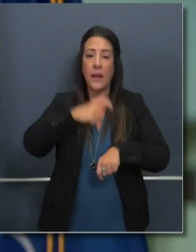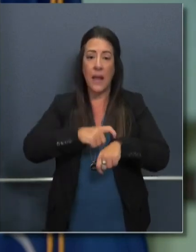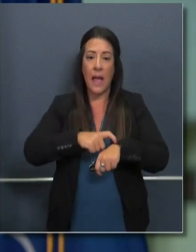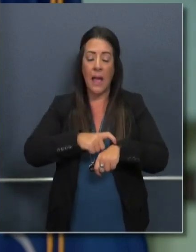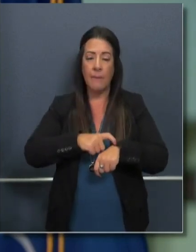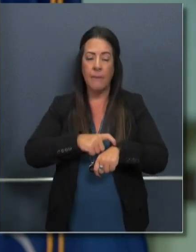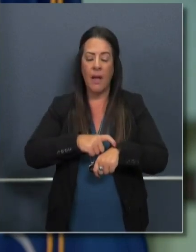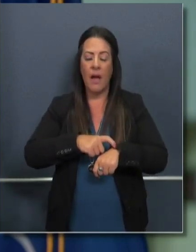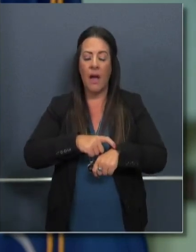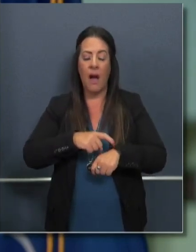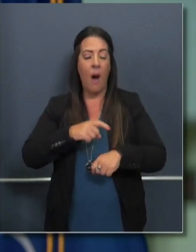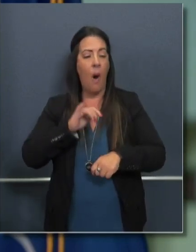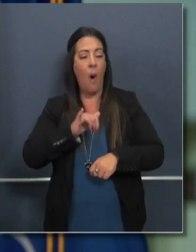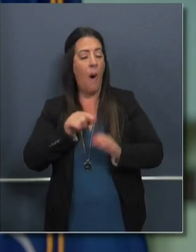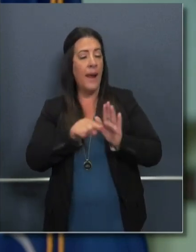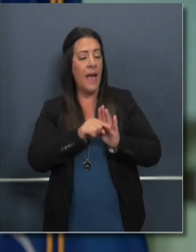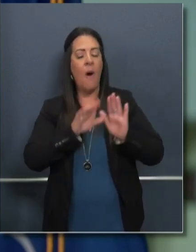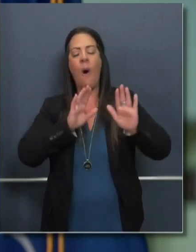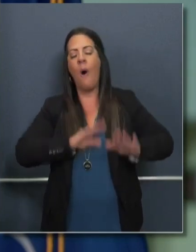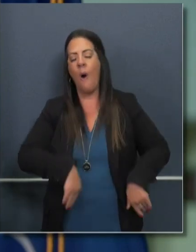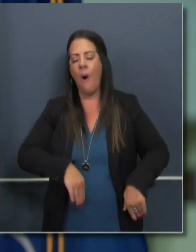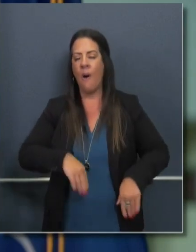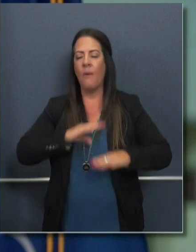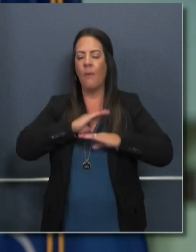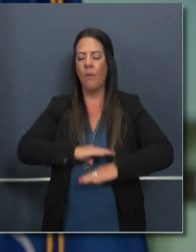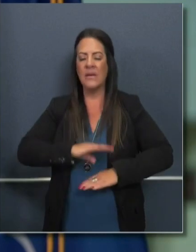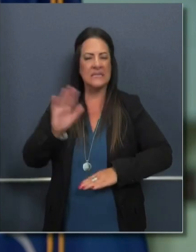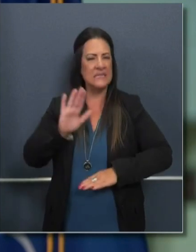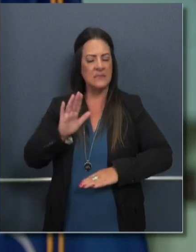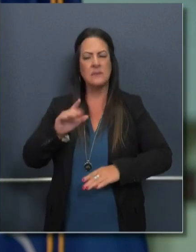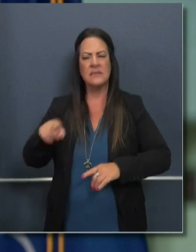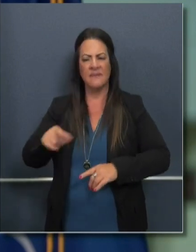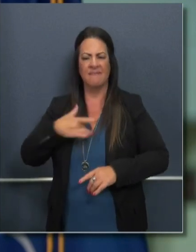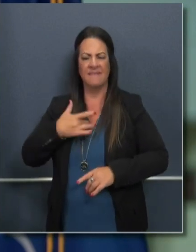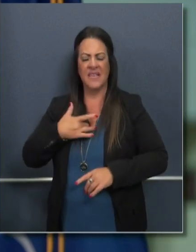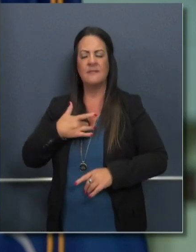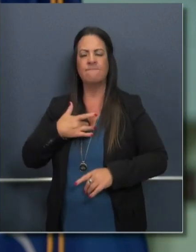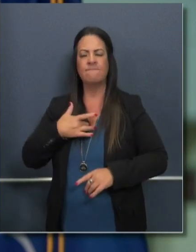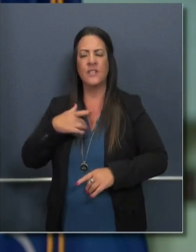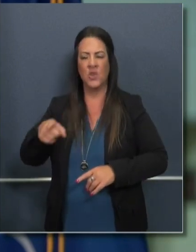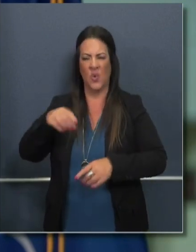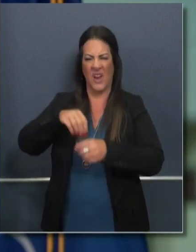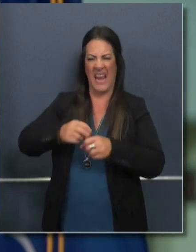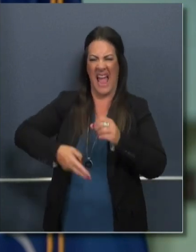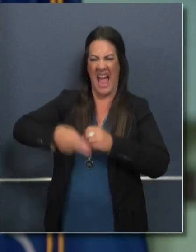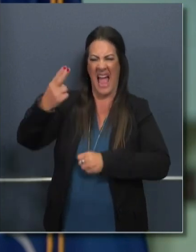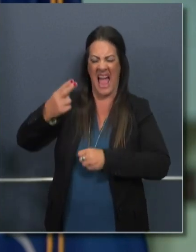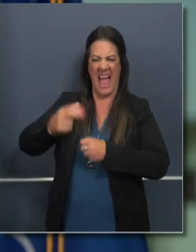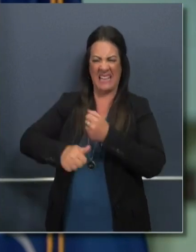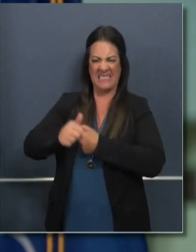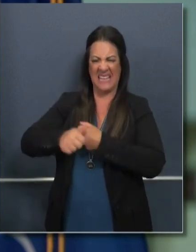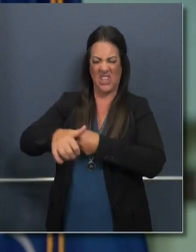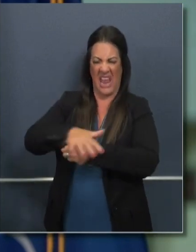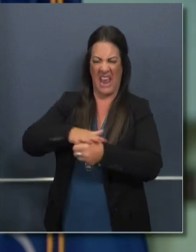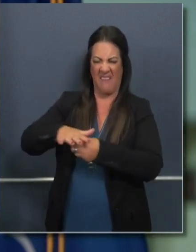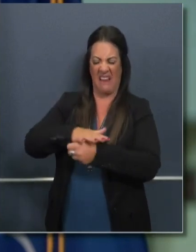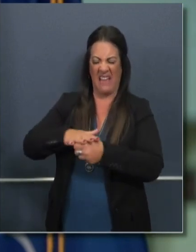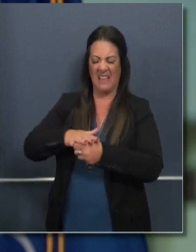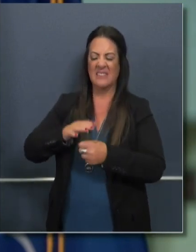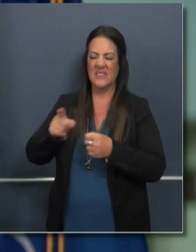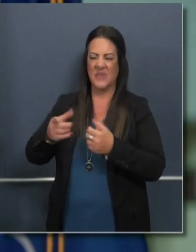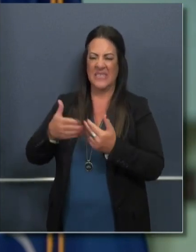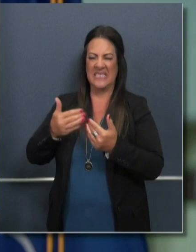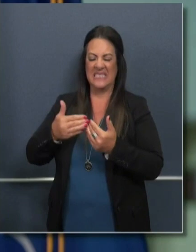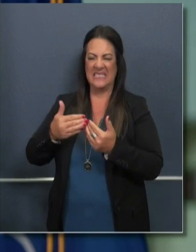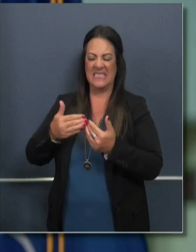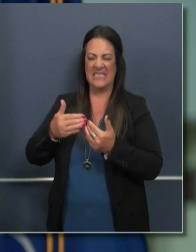negative test, but to encourage people to continue to be tested if they indeed put themselves in a position where they're